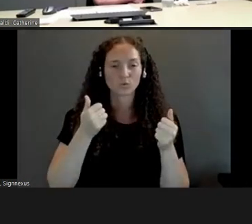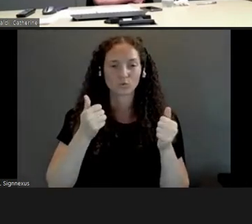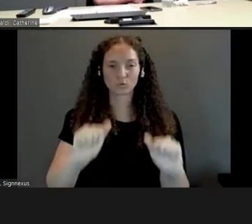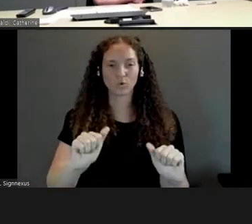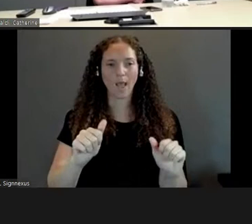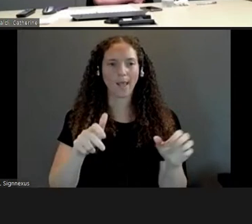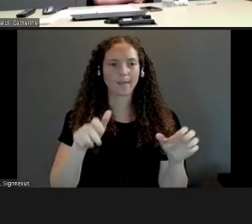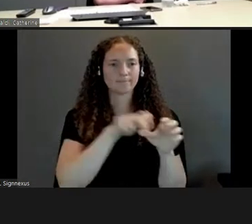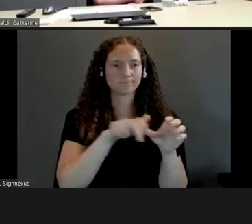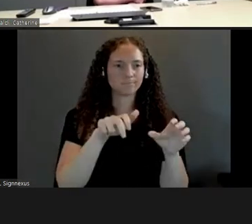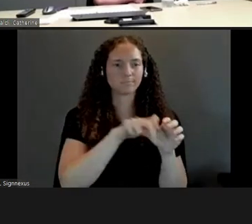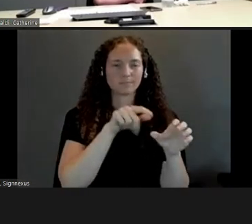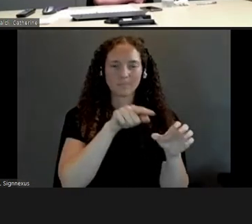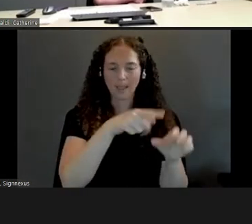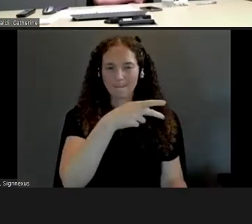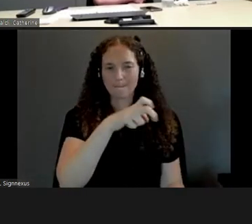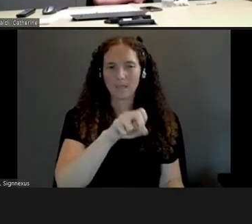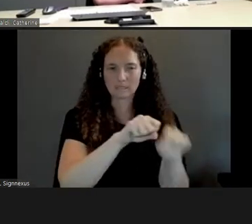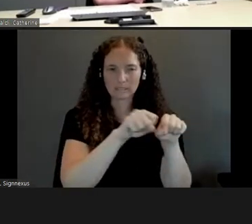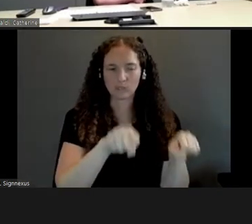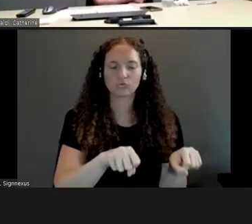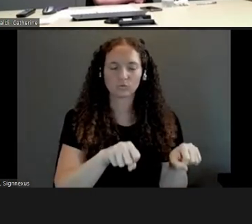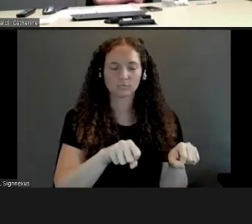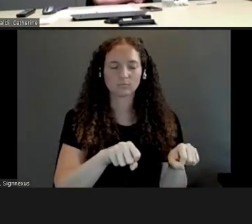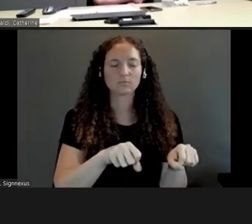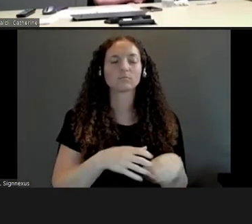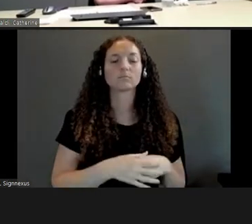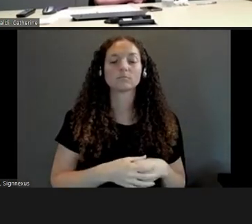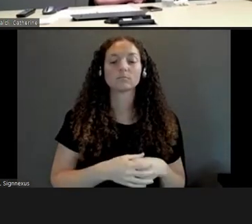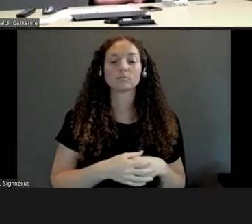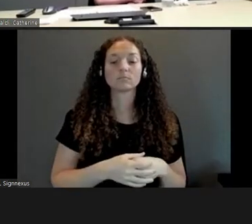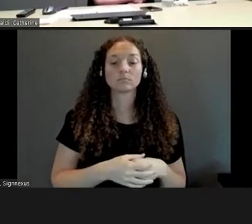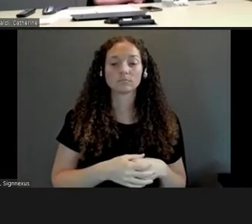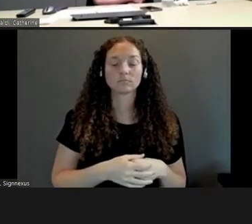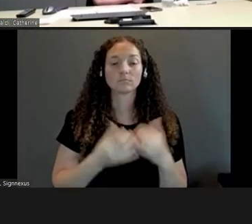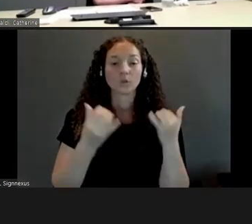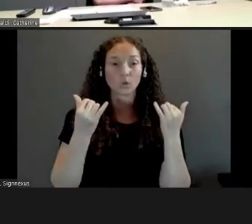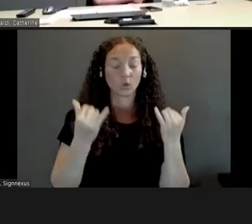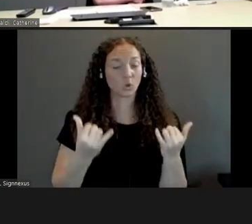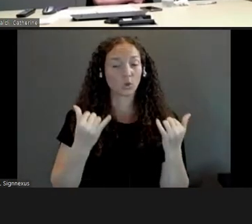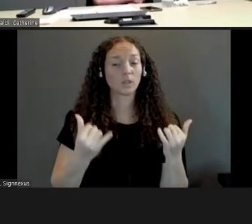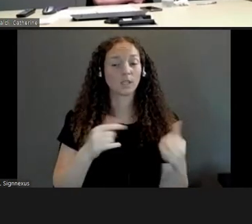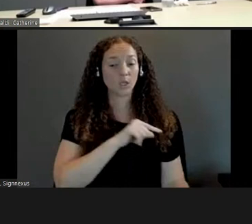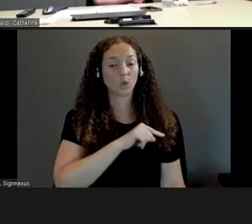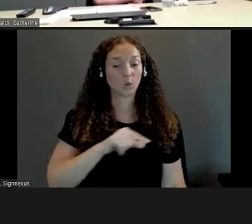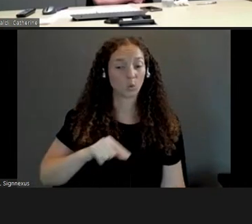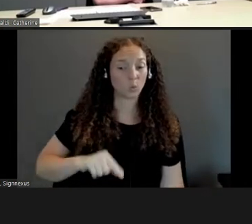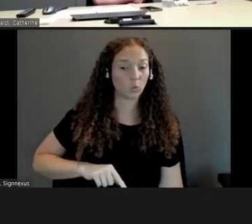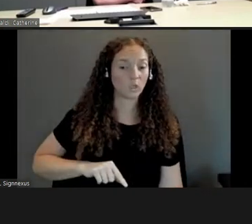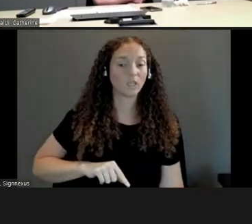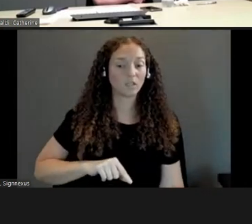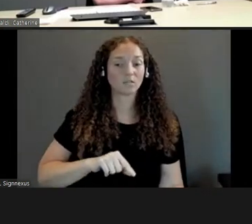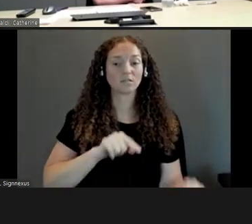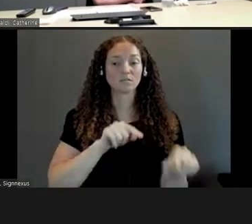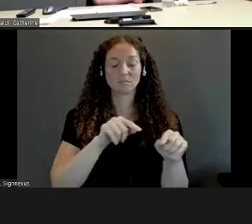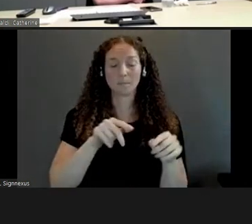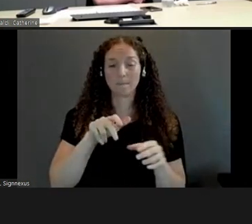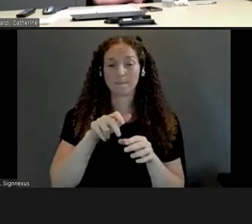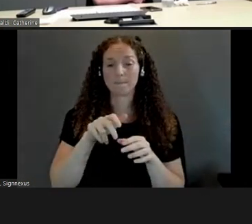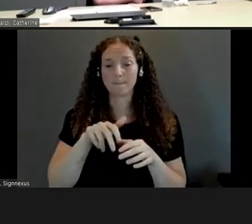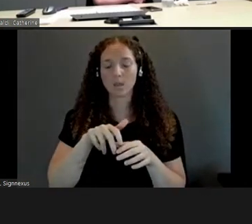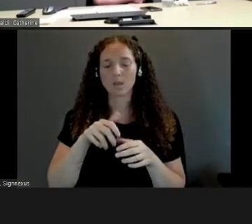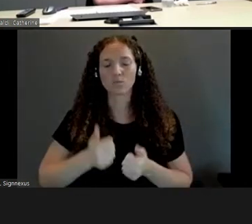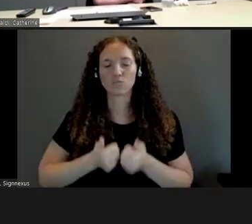at Penn Station. Currently, Queens-bound passengers board the local trains and Nassau-bound passengers board the